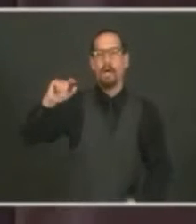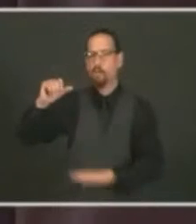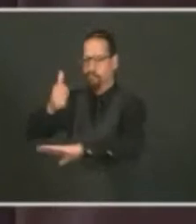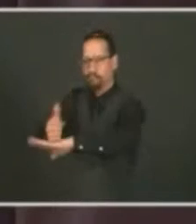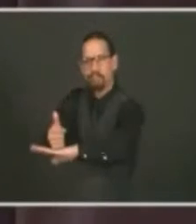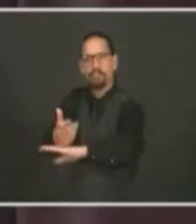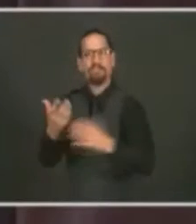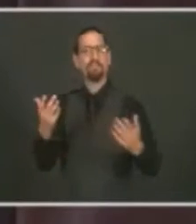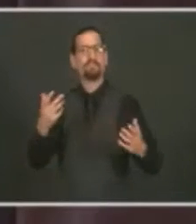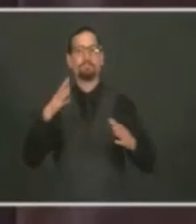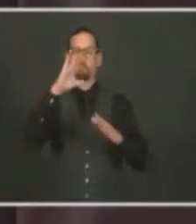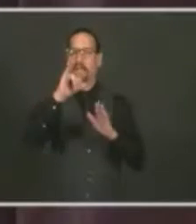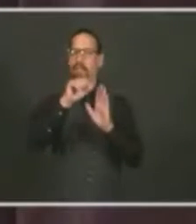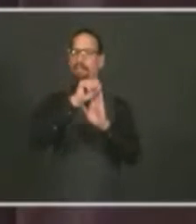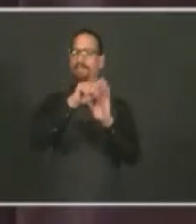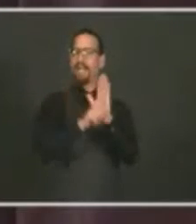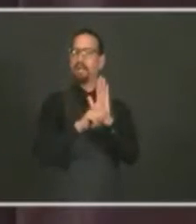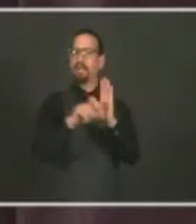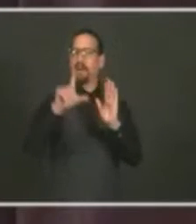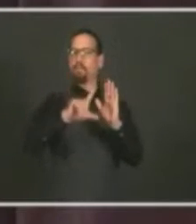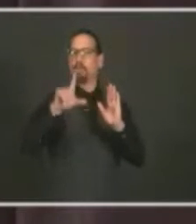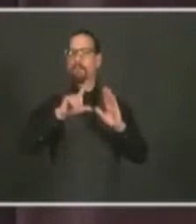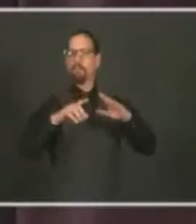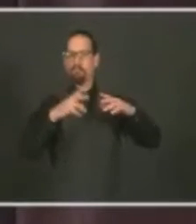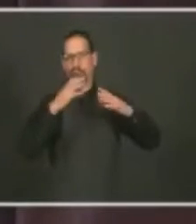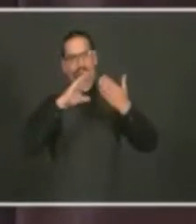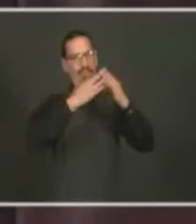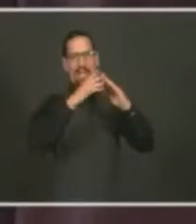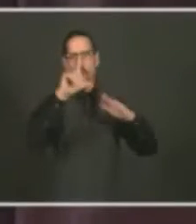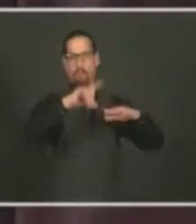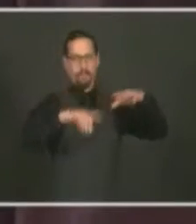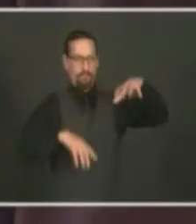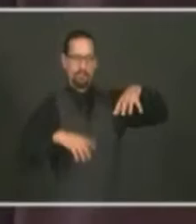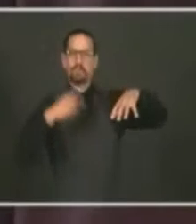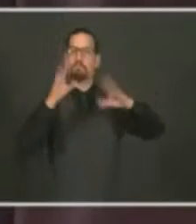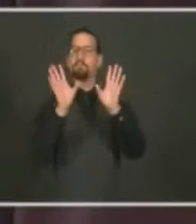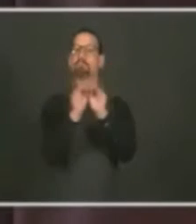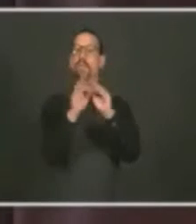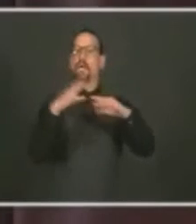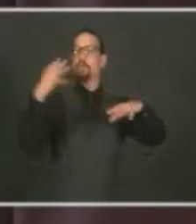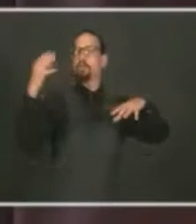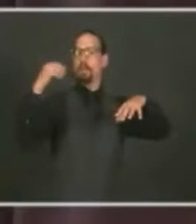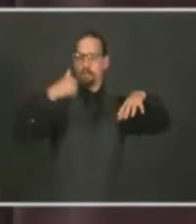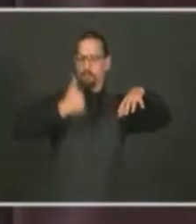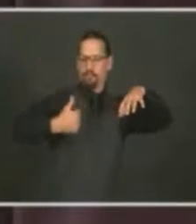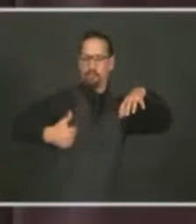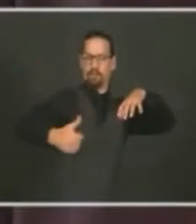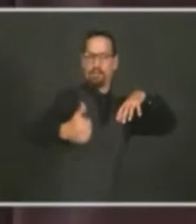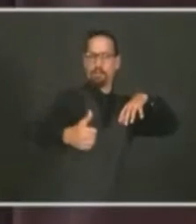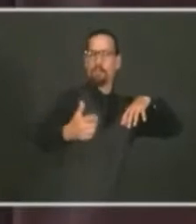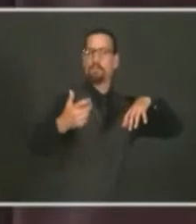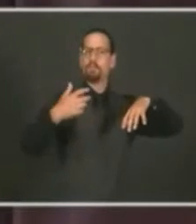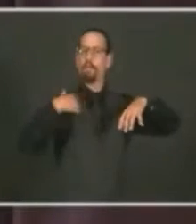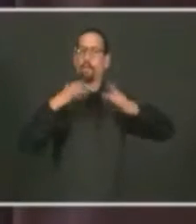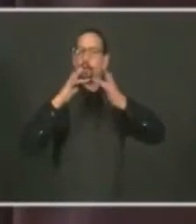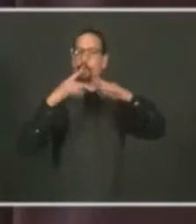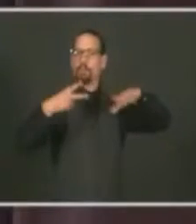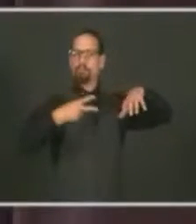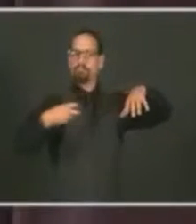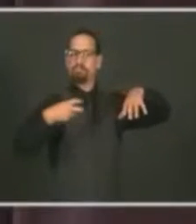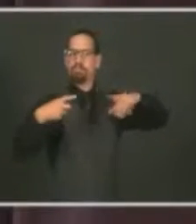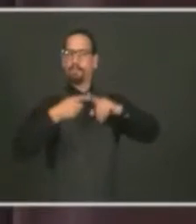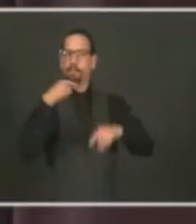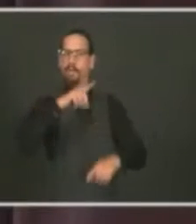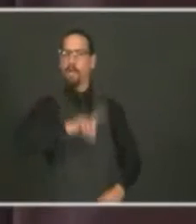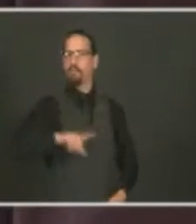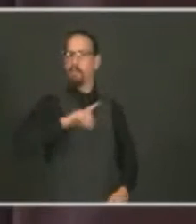order to allow for expanded outdoor programming. So because of the fact that the quality of these applications